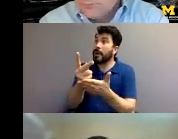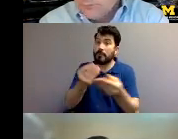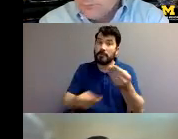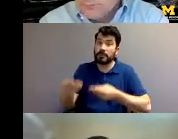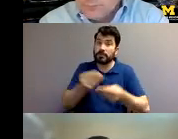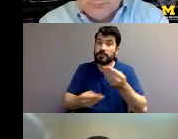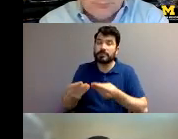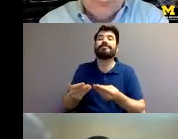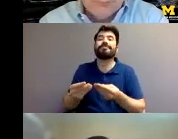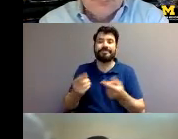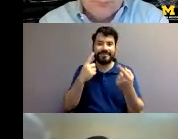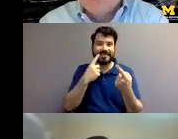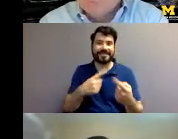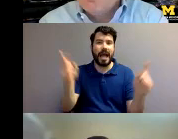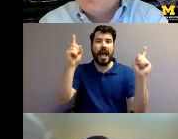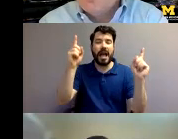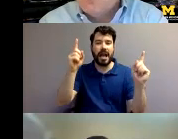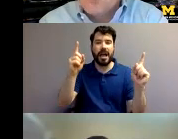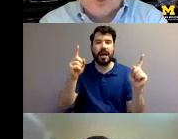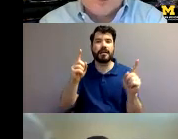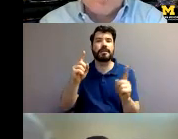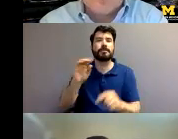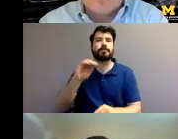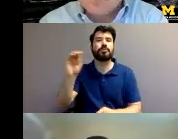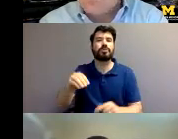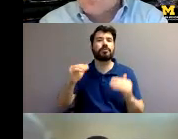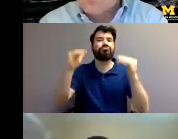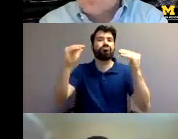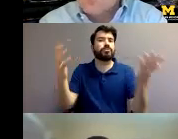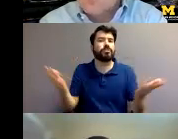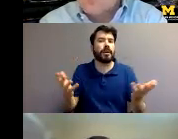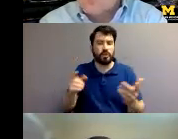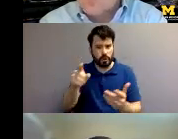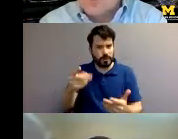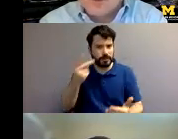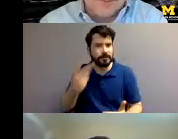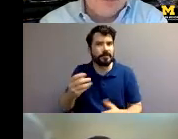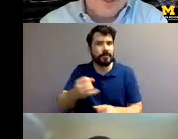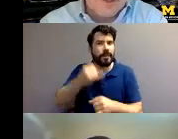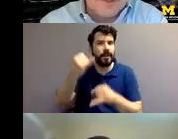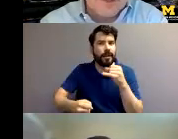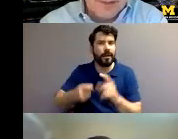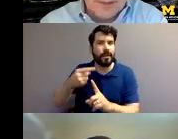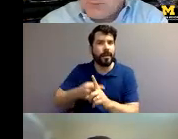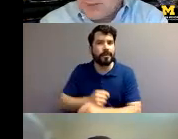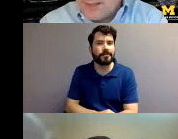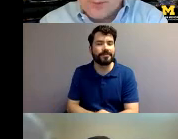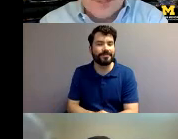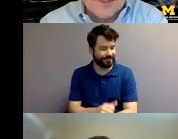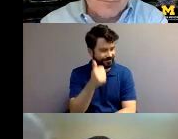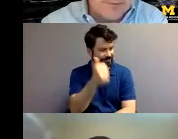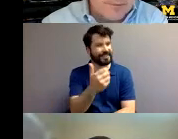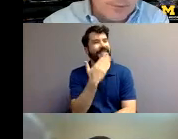then we can announce what the merit program will be. So look forward to that at the end of the month. Super, thank you, Dee. And